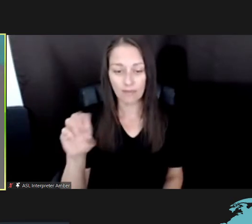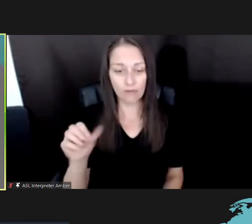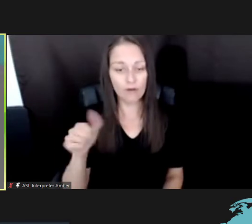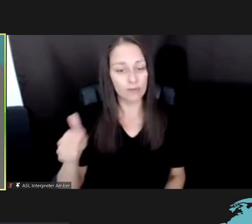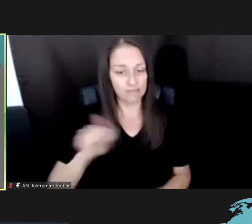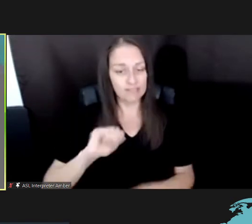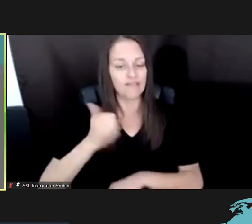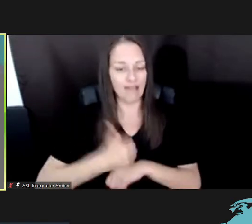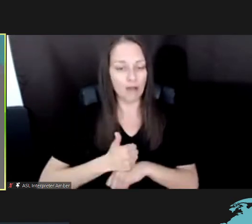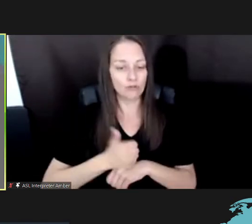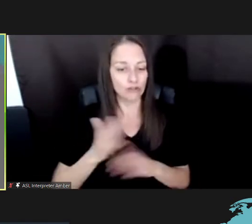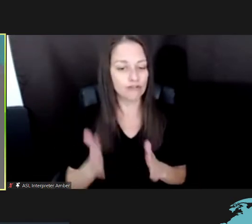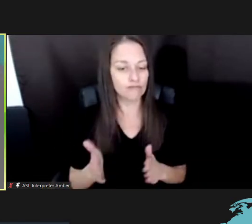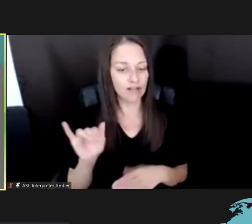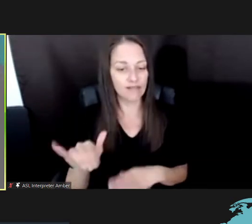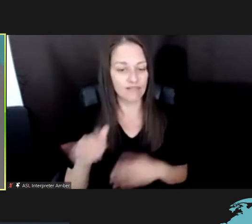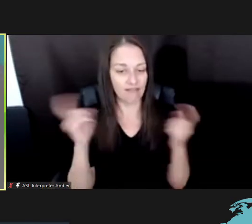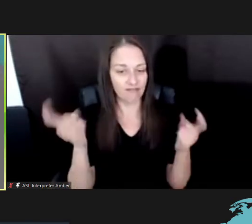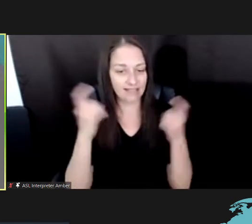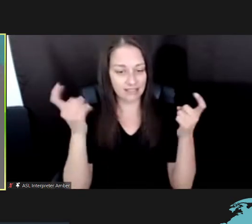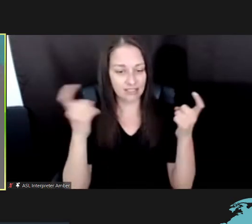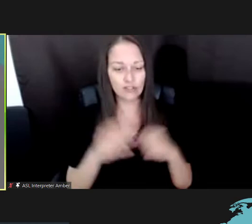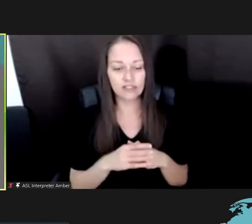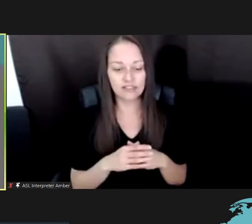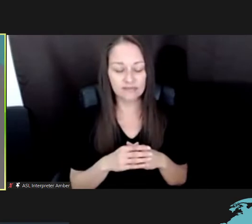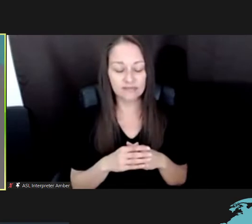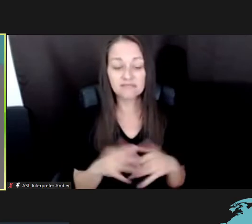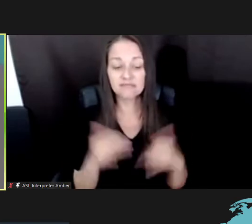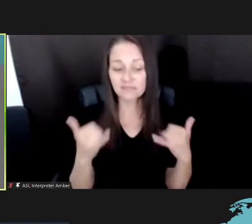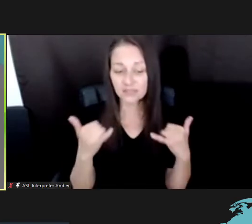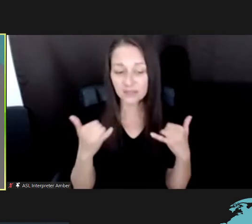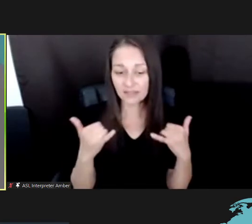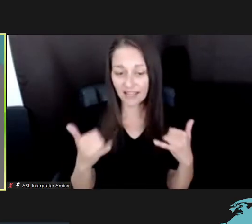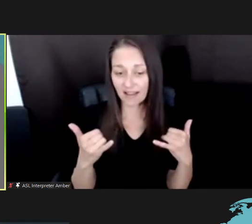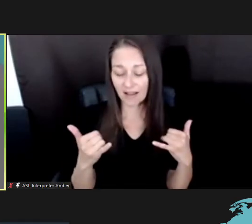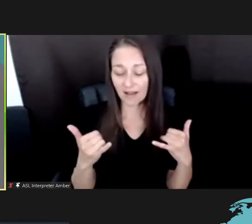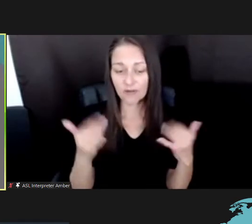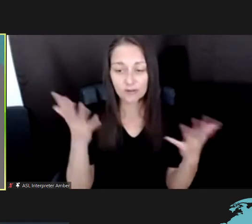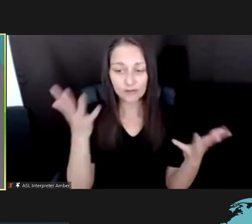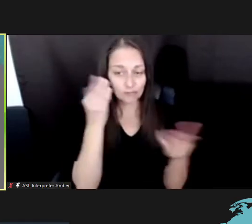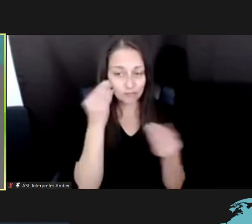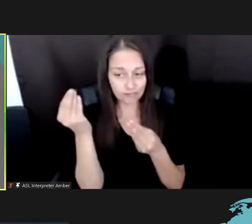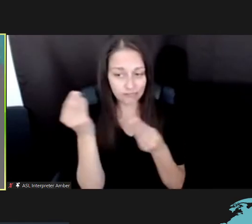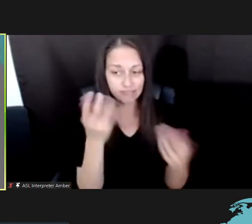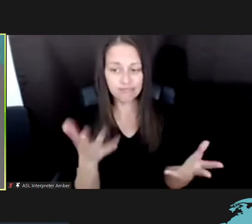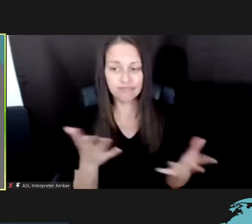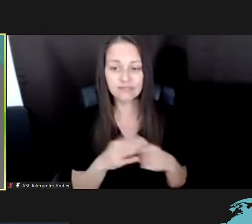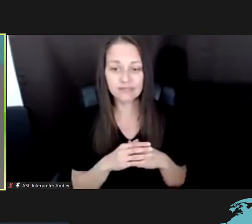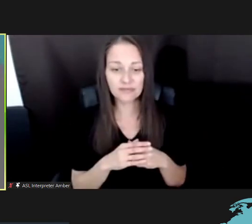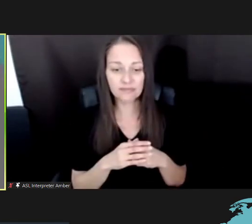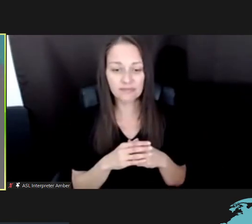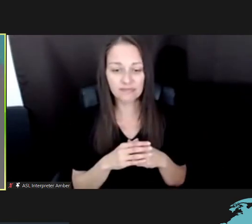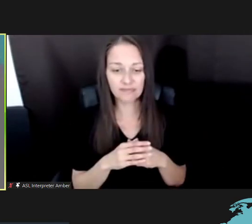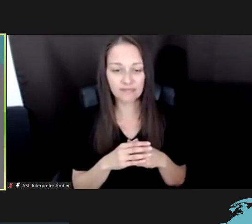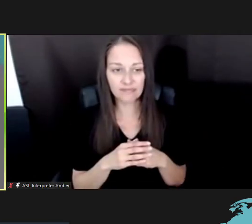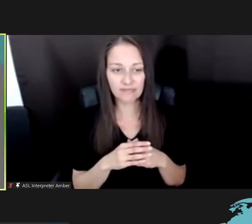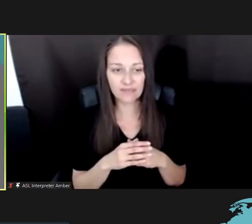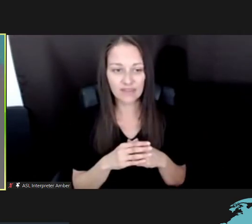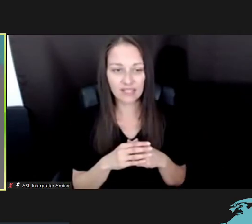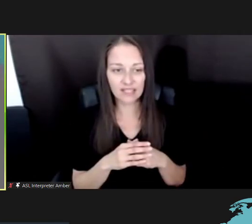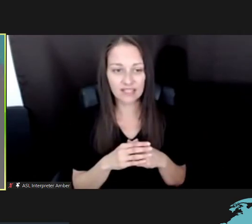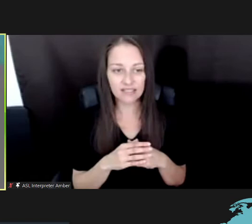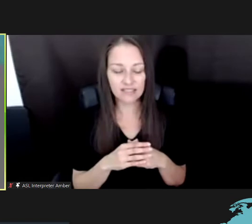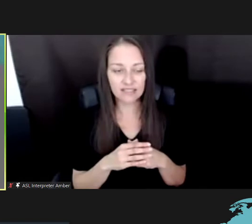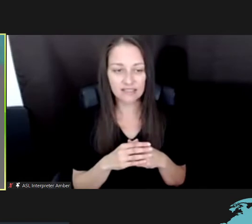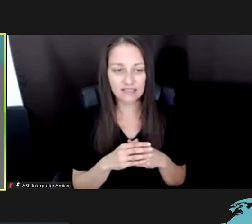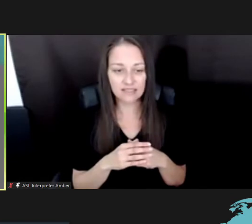well. I'd like to just take a moment to let you know that instead of literally translating everything